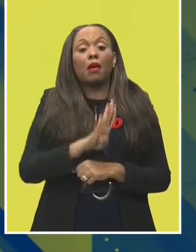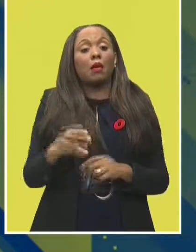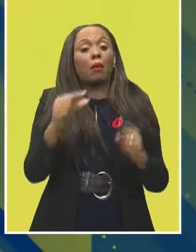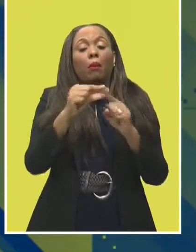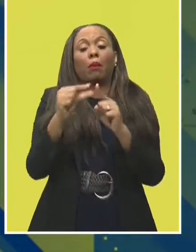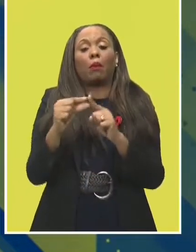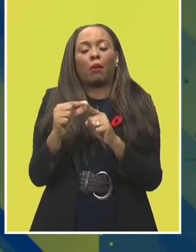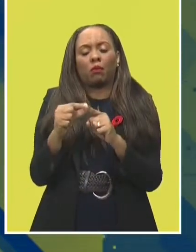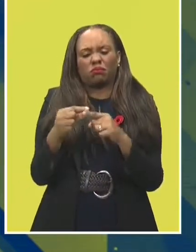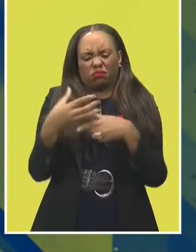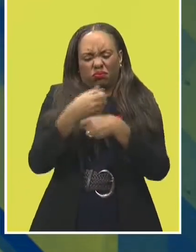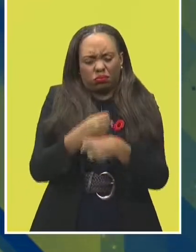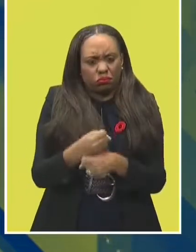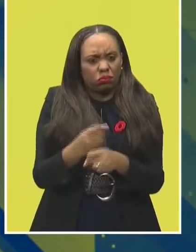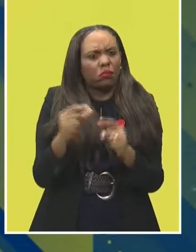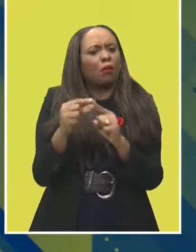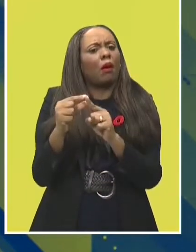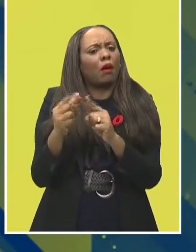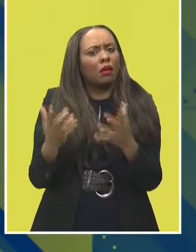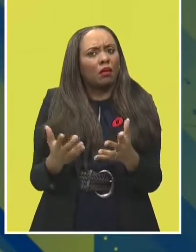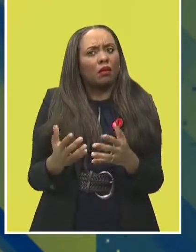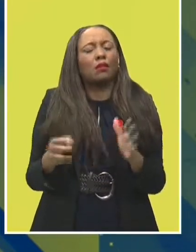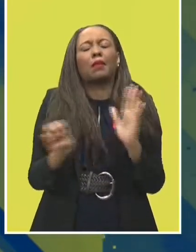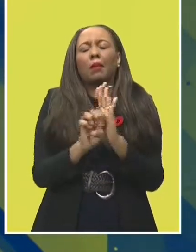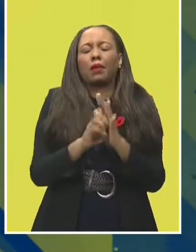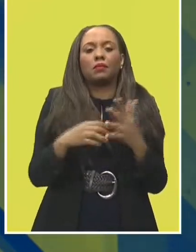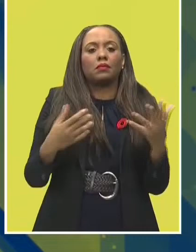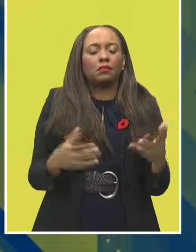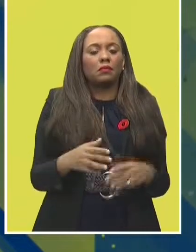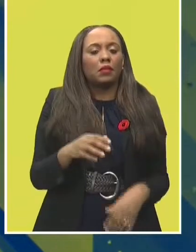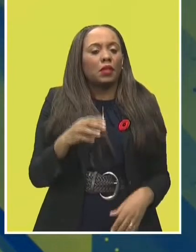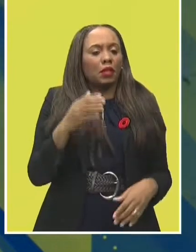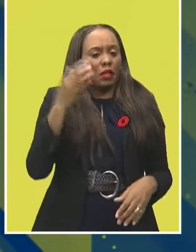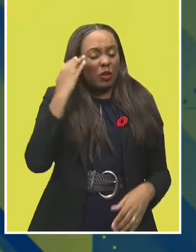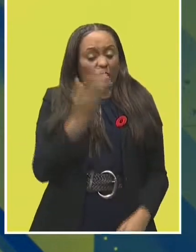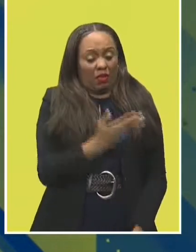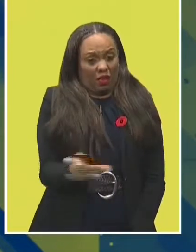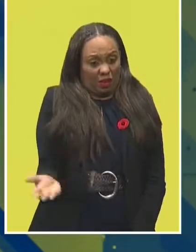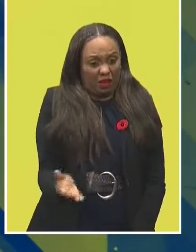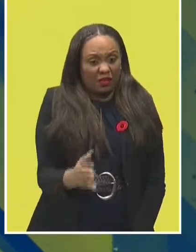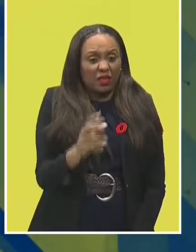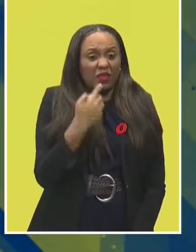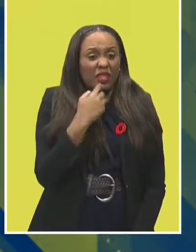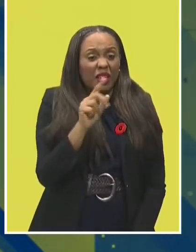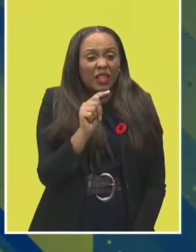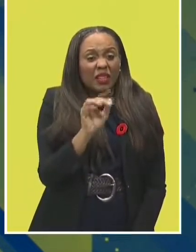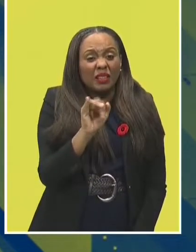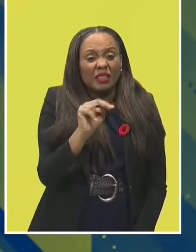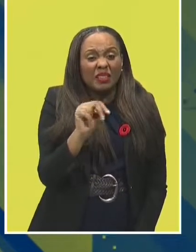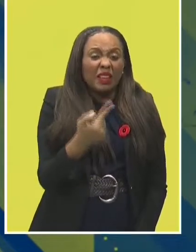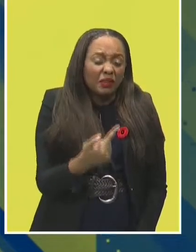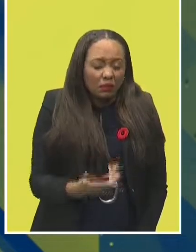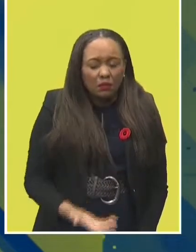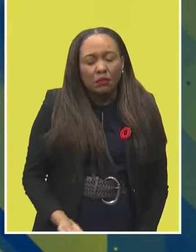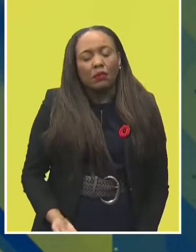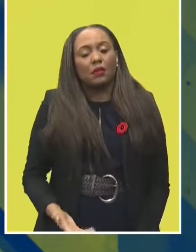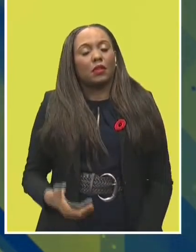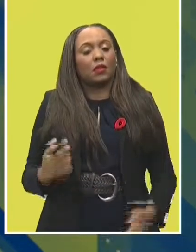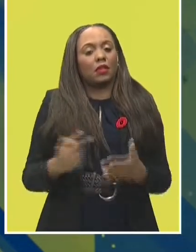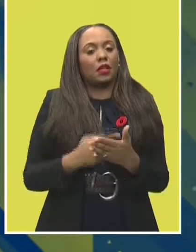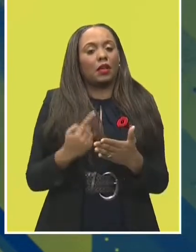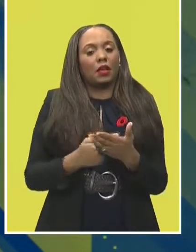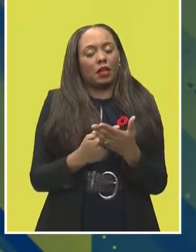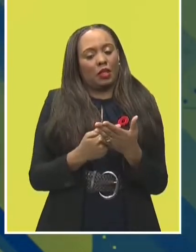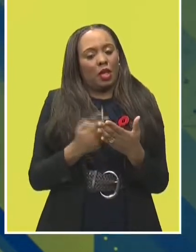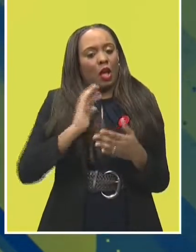commonly shortened versions of their original form. For example, ting refers to thing. Therefore, full sentences also often flow